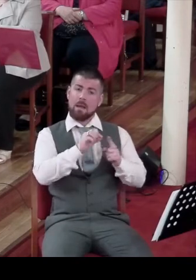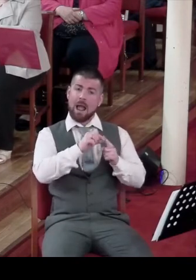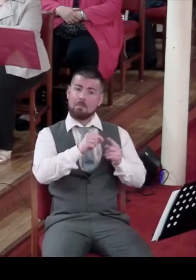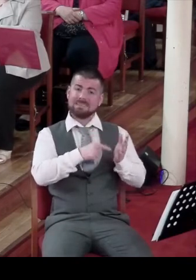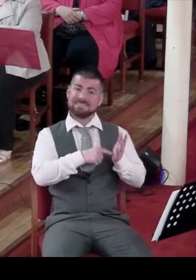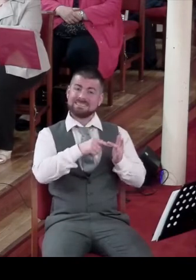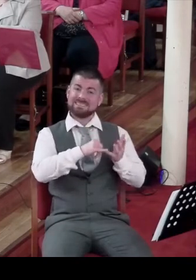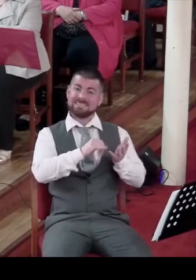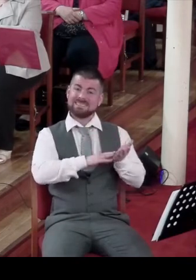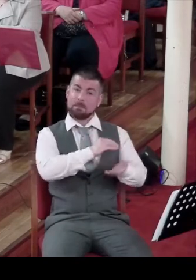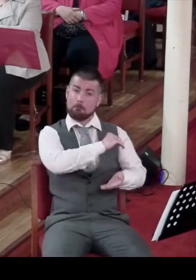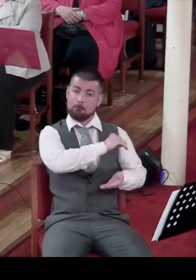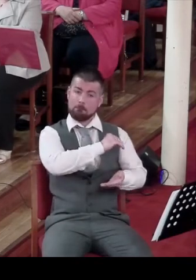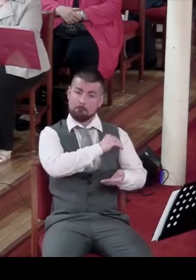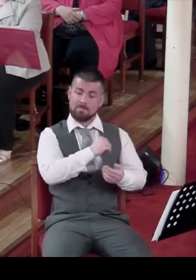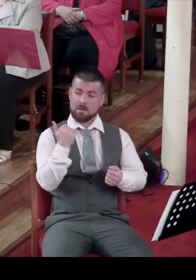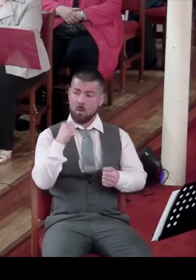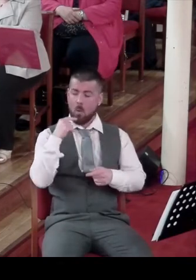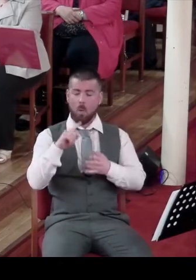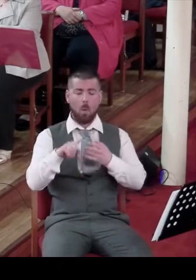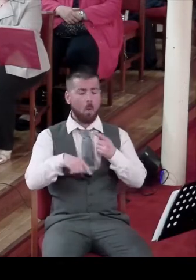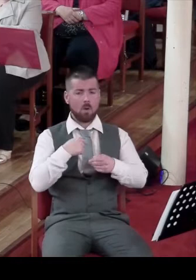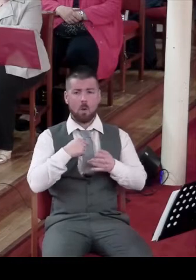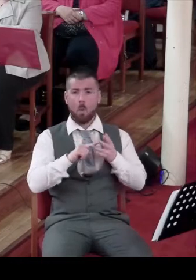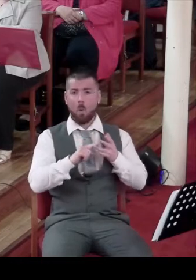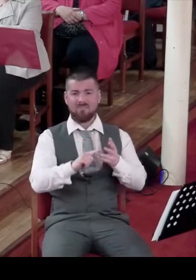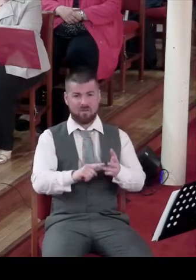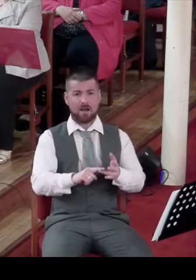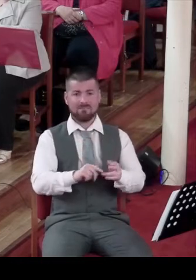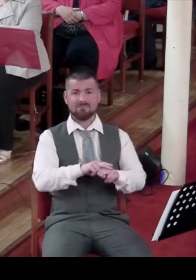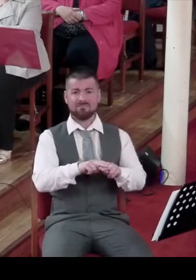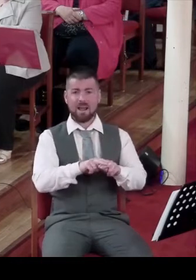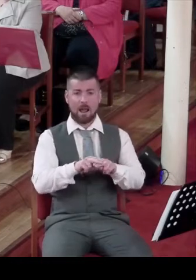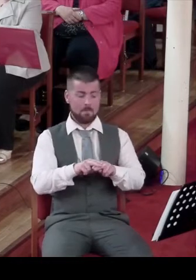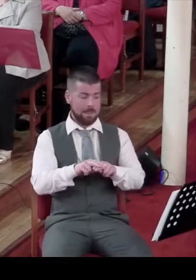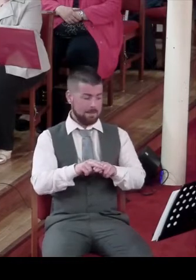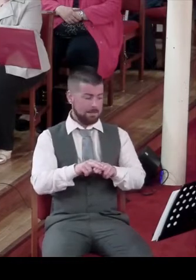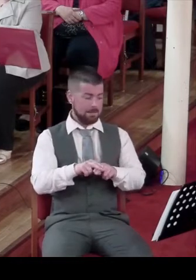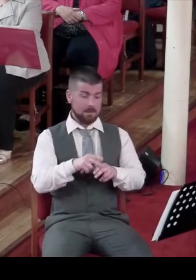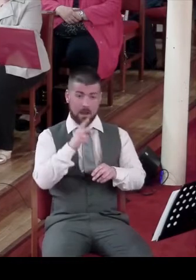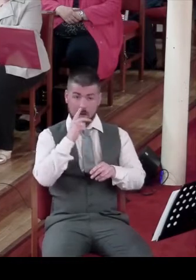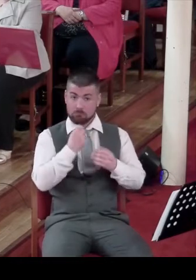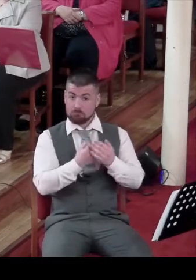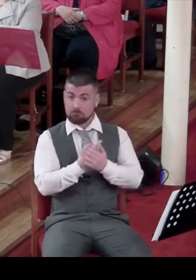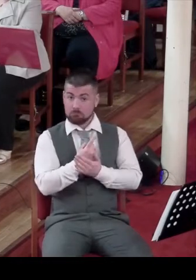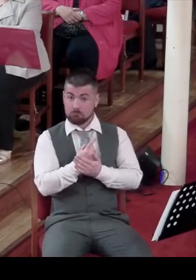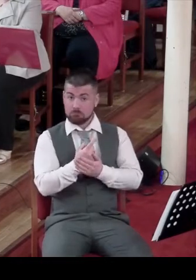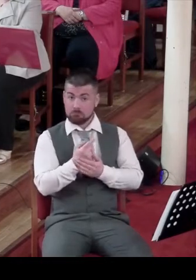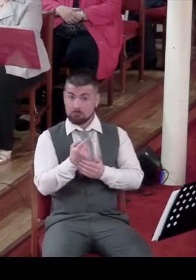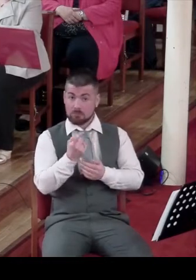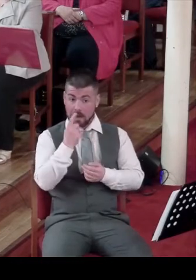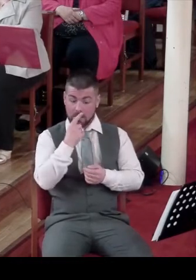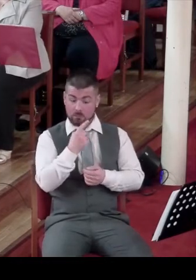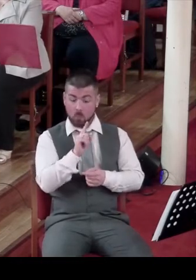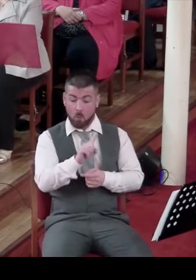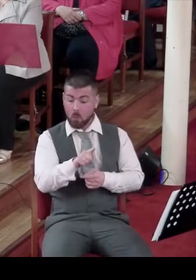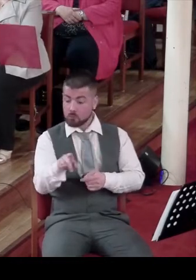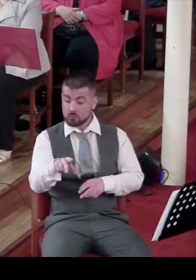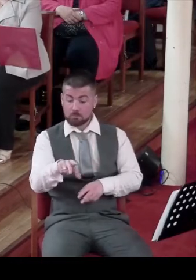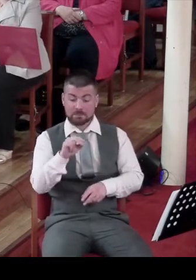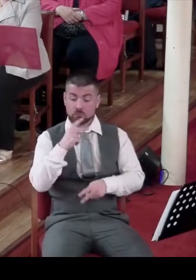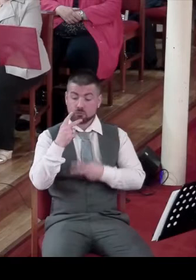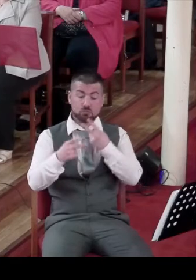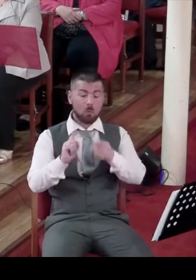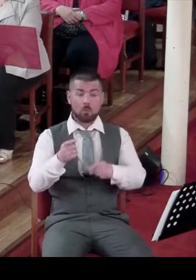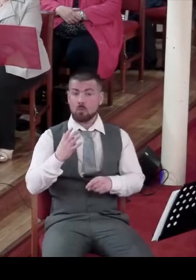always offer the family who are bringing their child for baptism an opportunity to choose a hymn during the